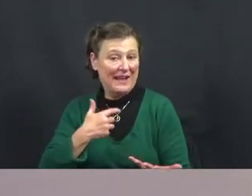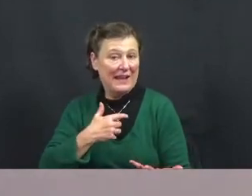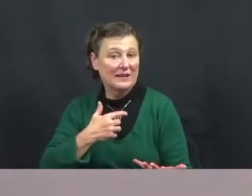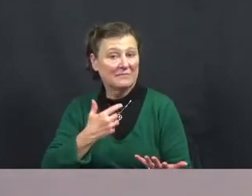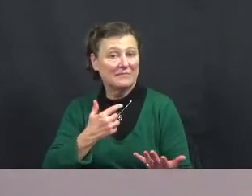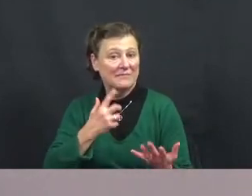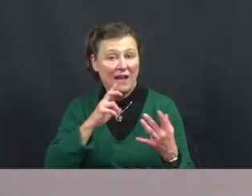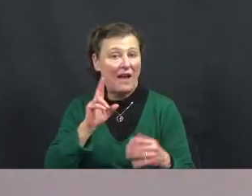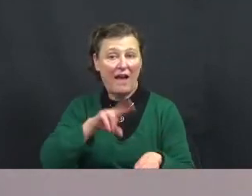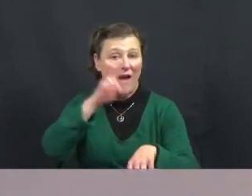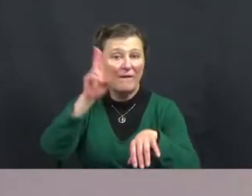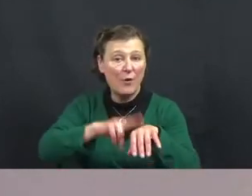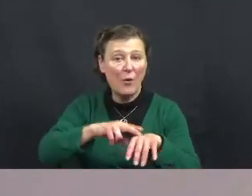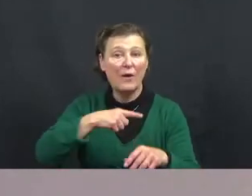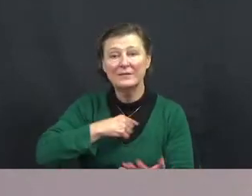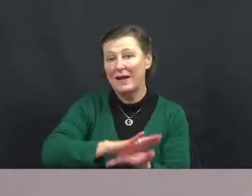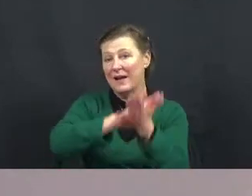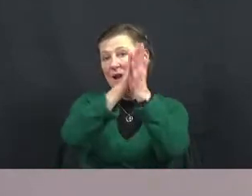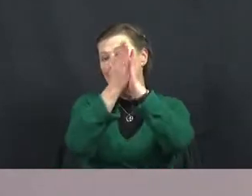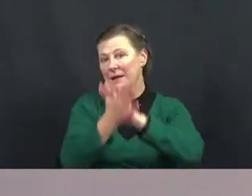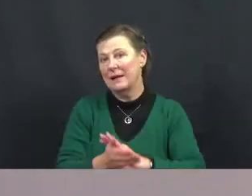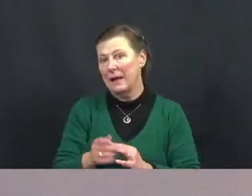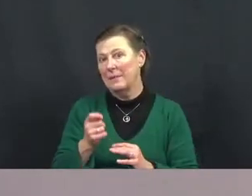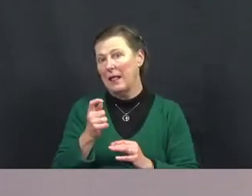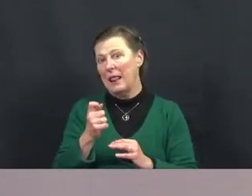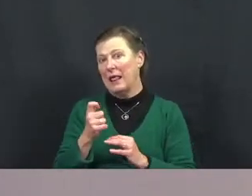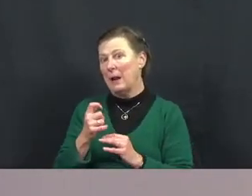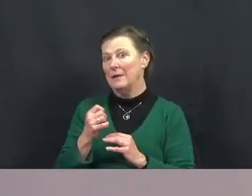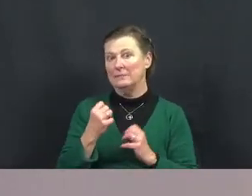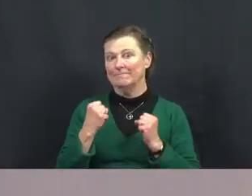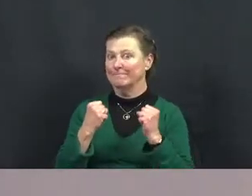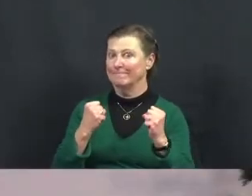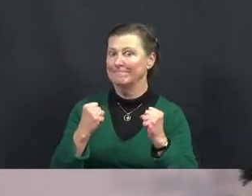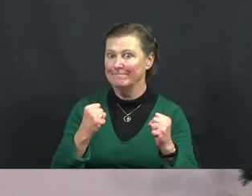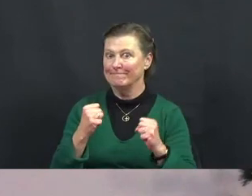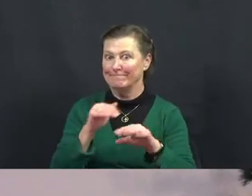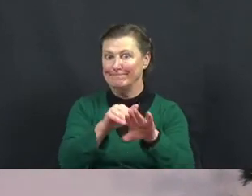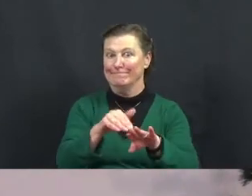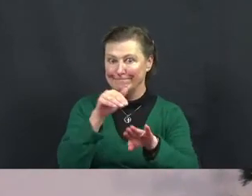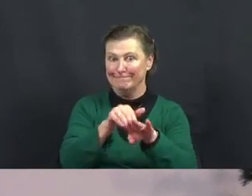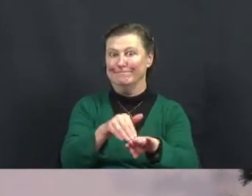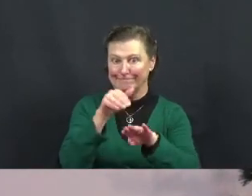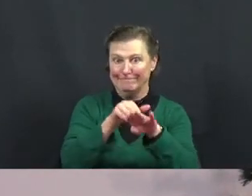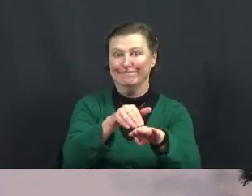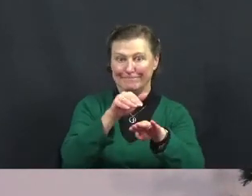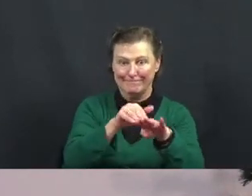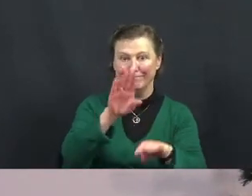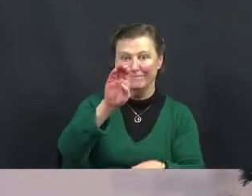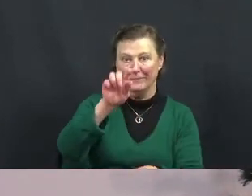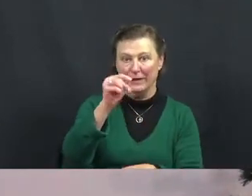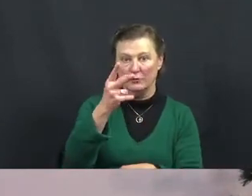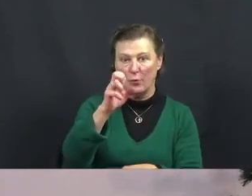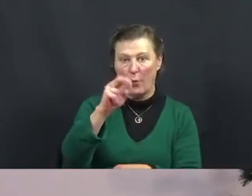would become a somewhat overbearing Beethoven evangelist.